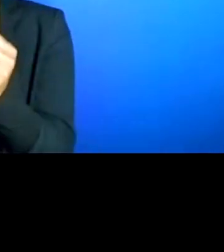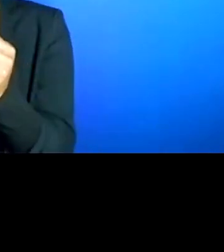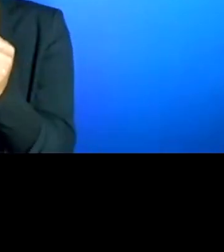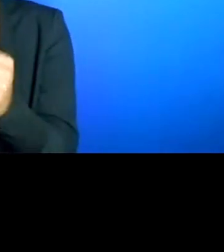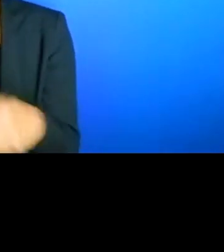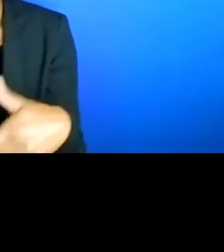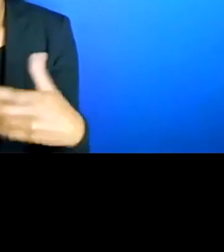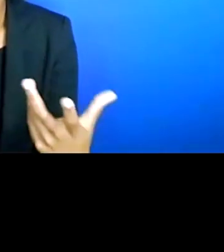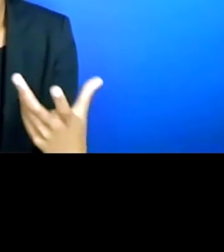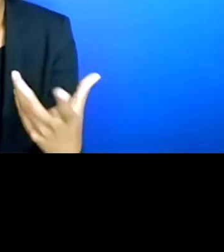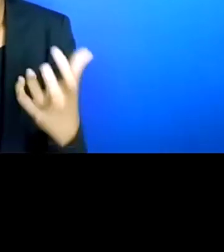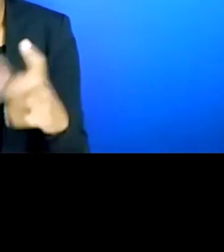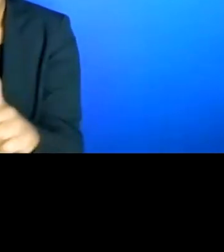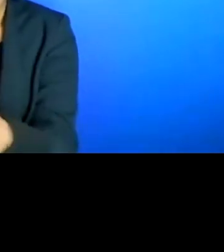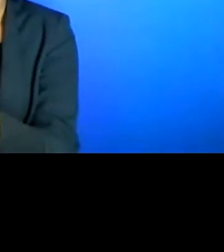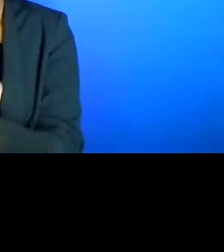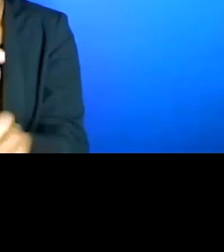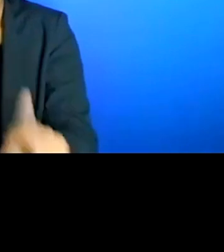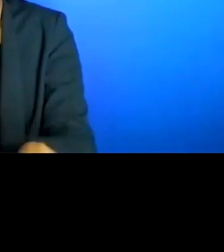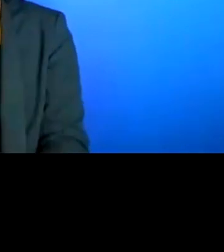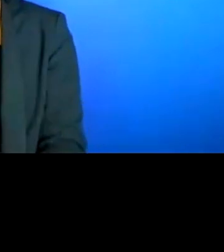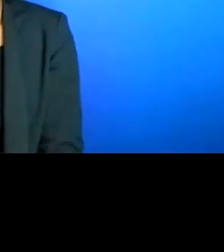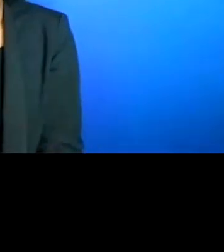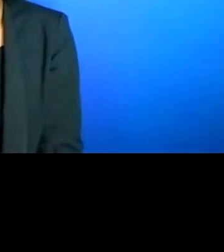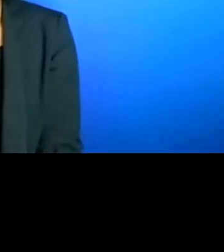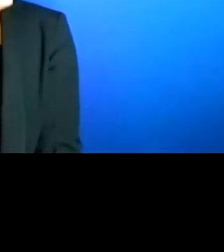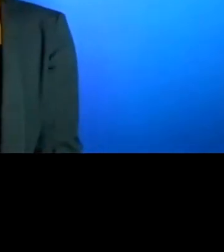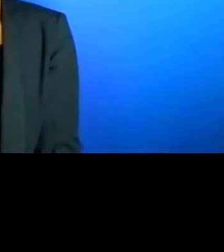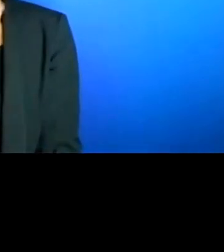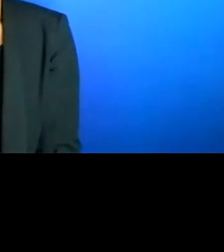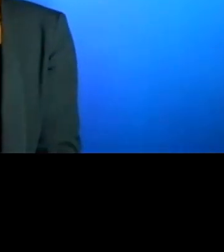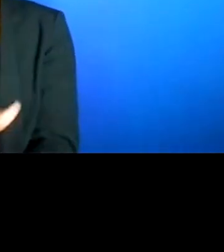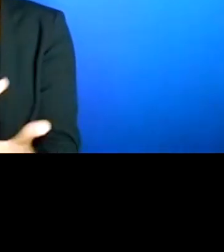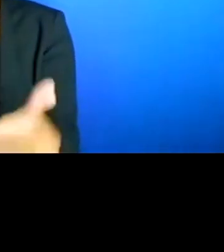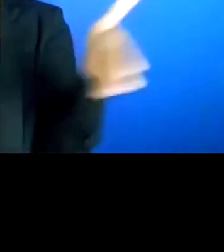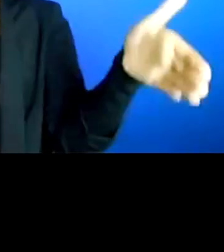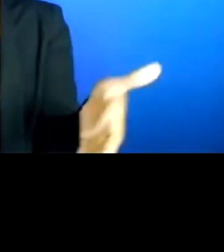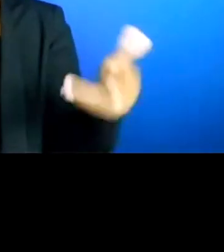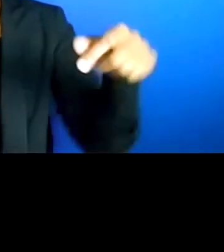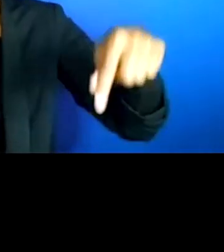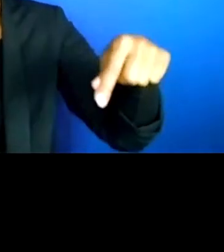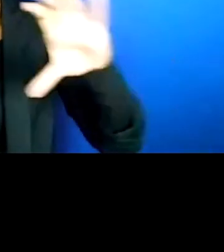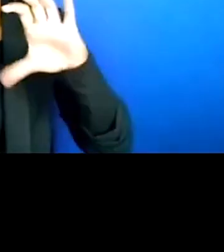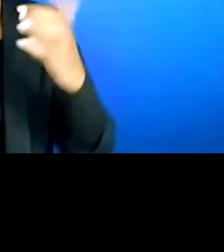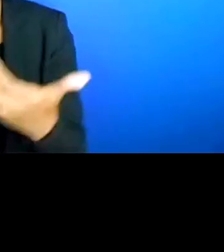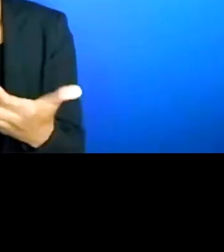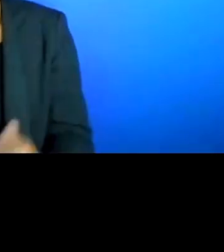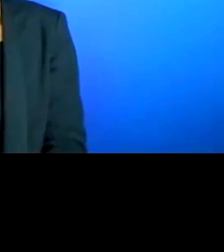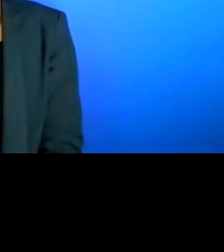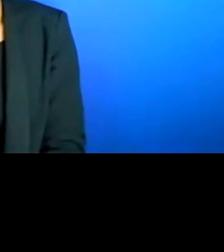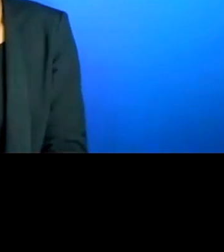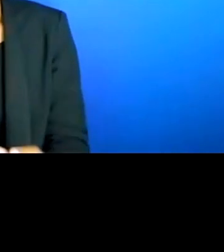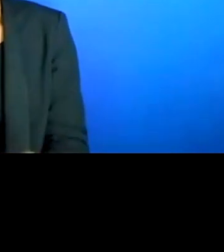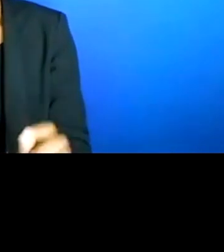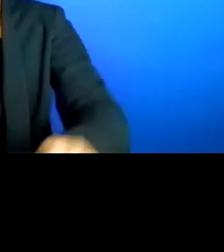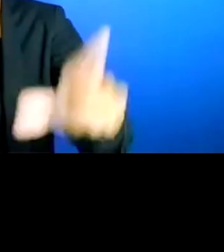remind everyone that your answers will always be anonymous and will only be shared with the class. The polls will pop up in Zoom, and there are a couple